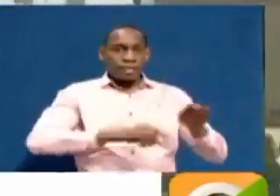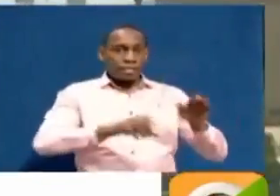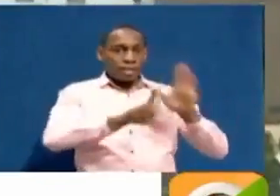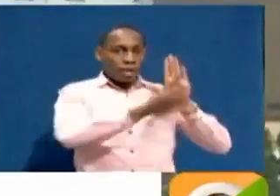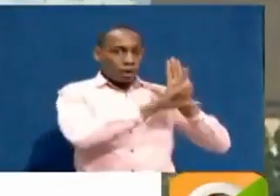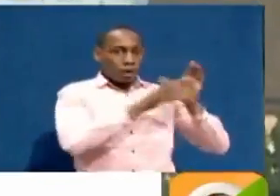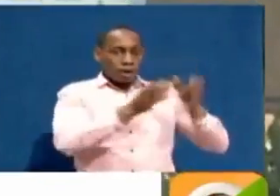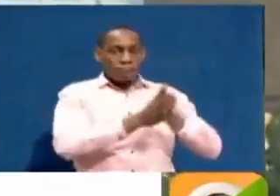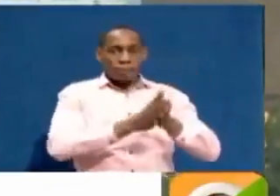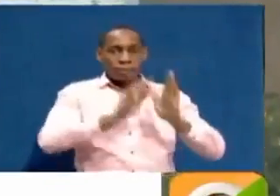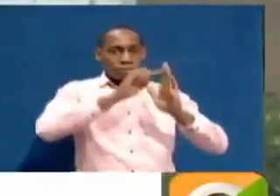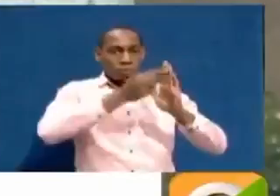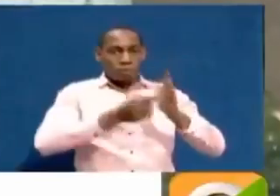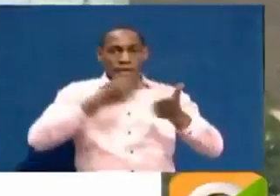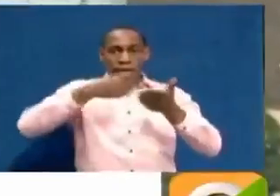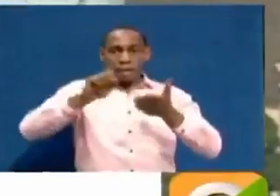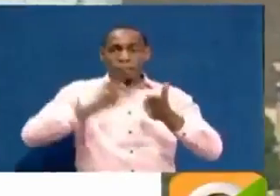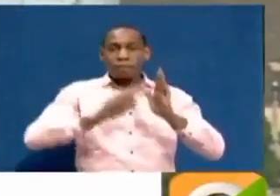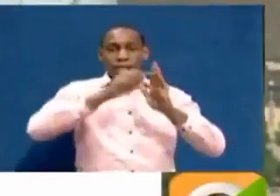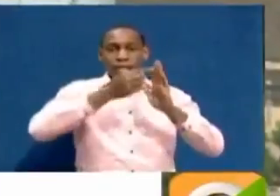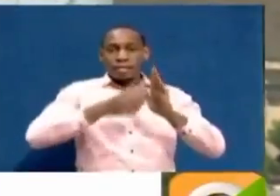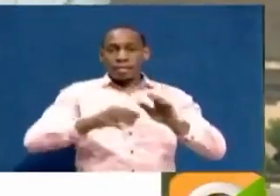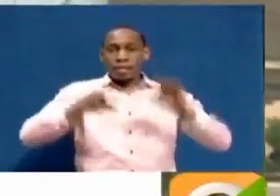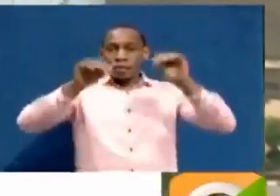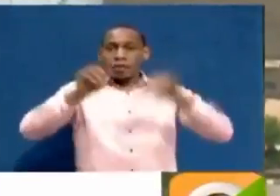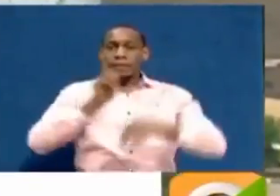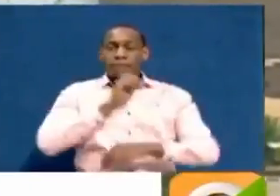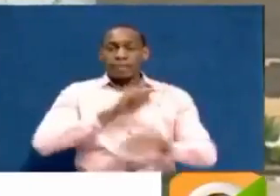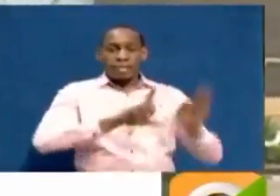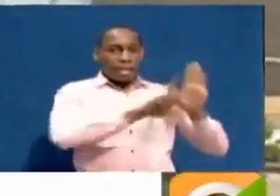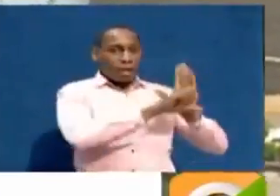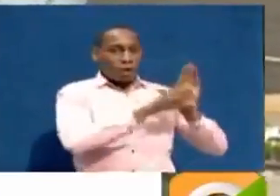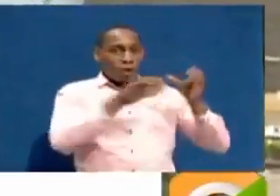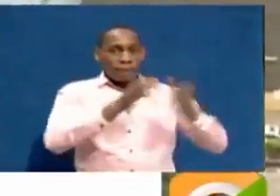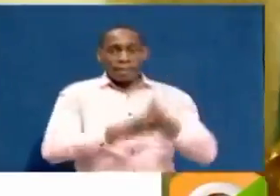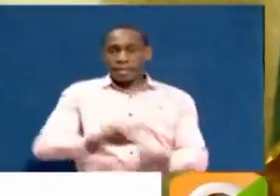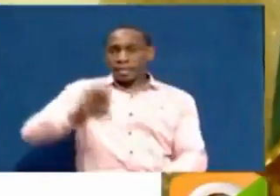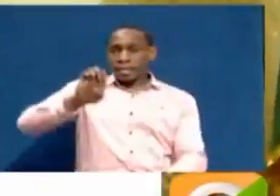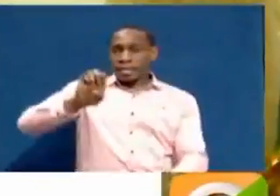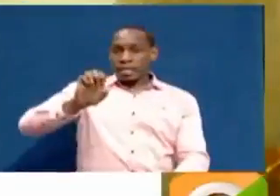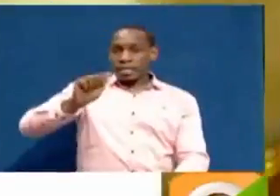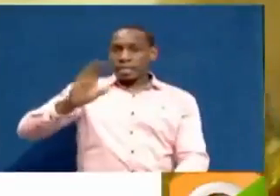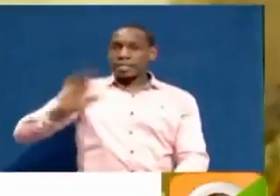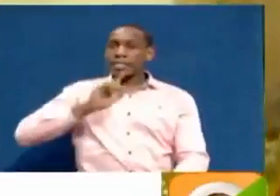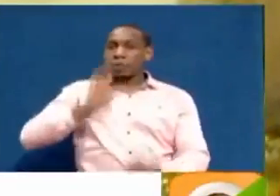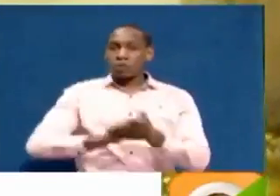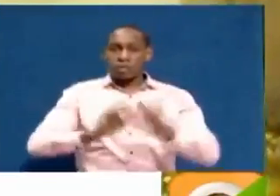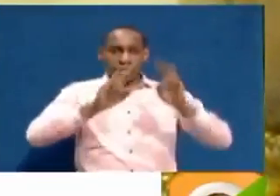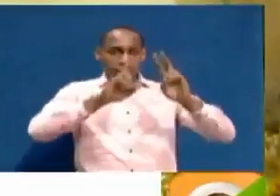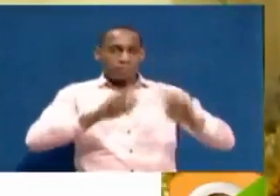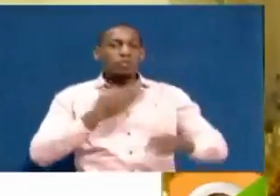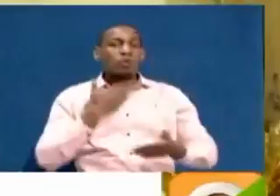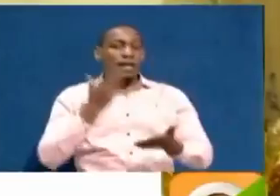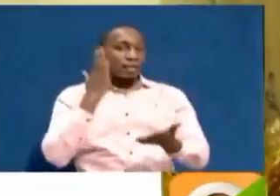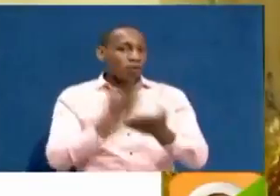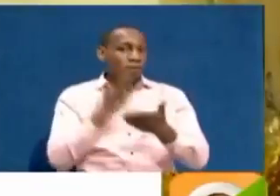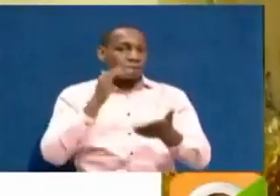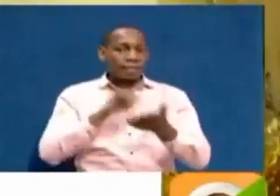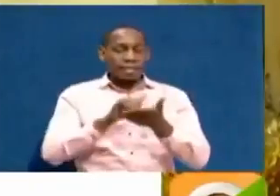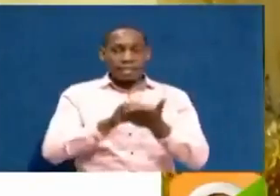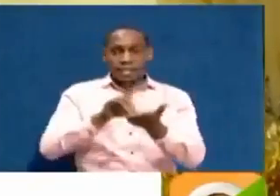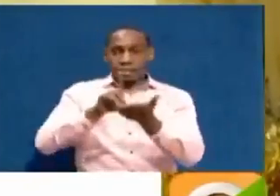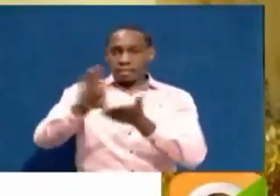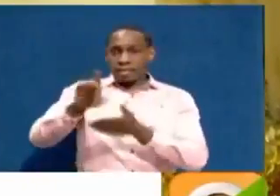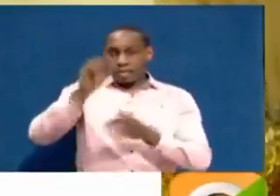and minutes approving the list of pre-qualified law firms. EACC says the probe seeks to establish whether the